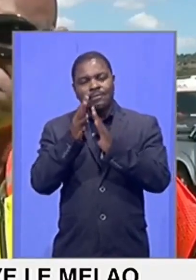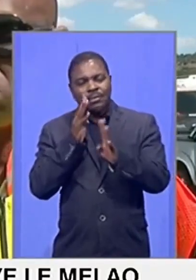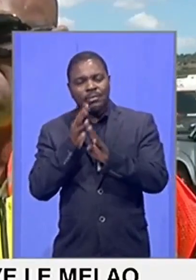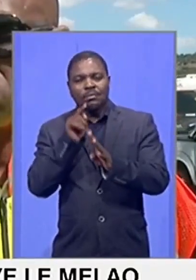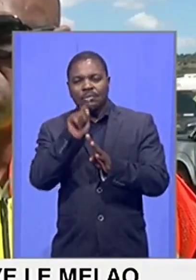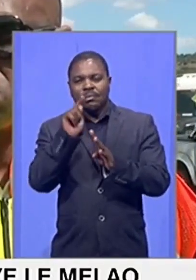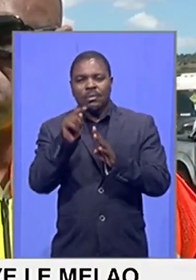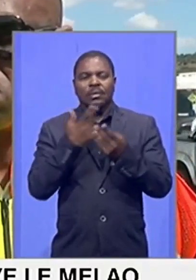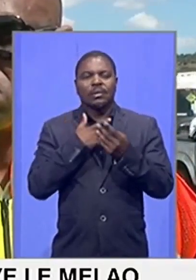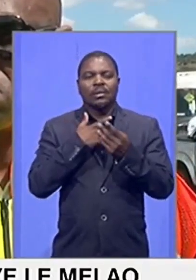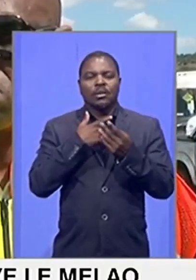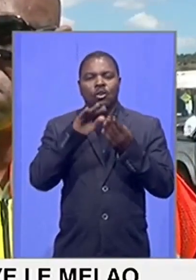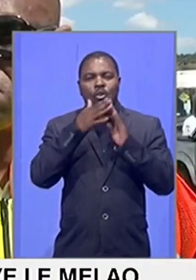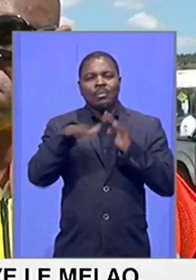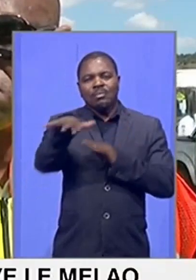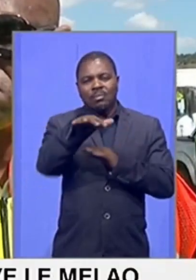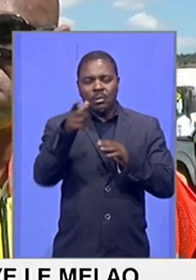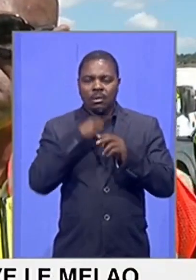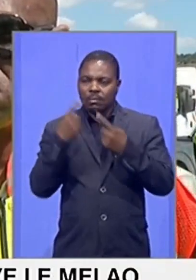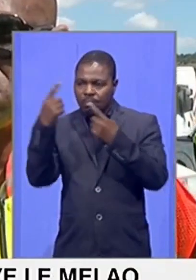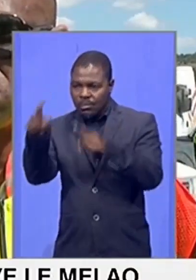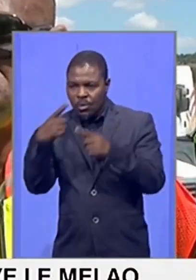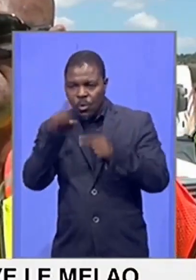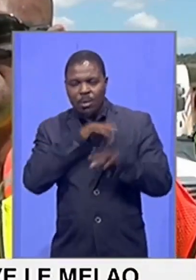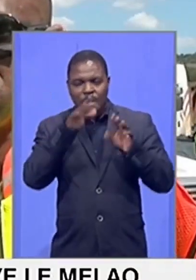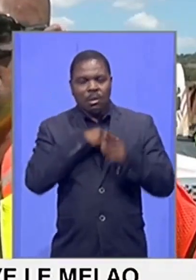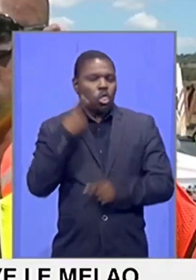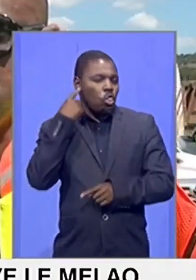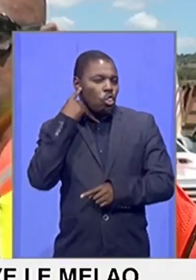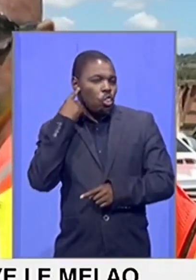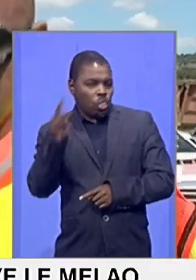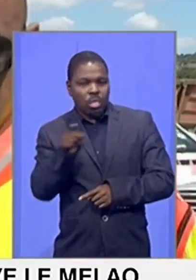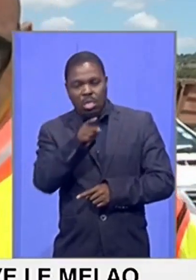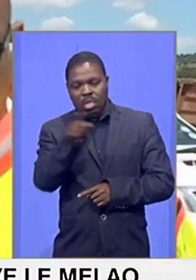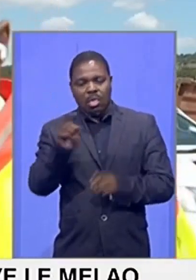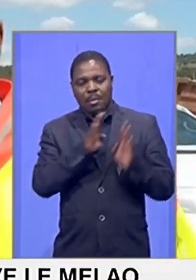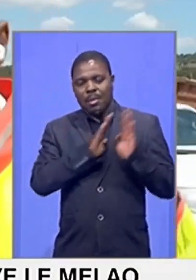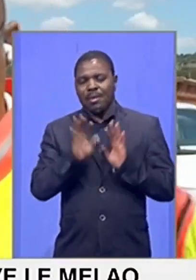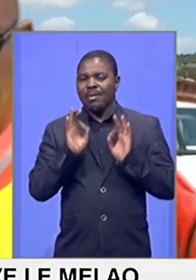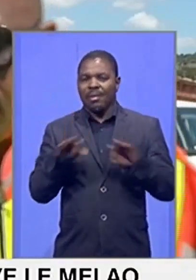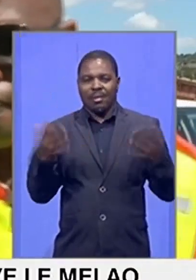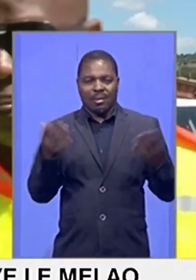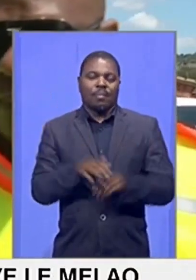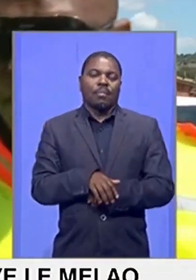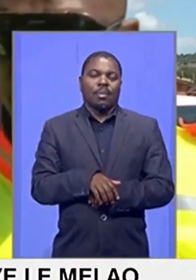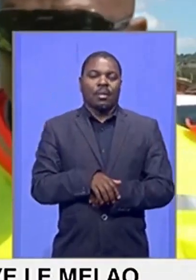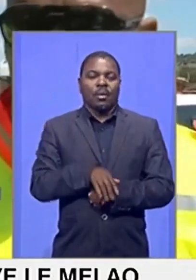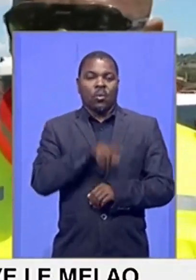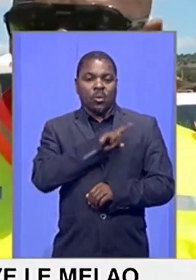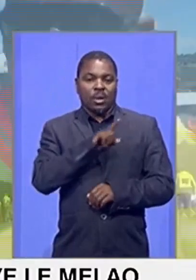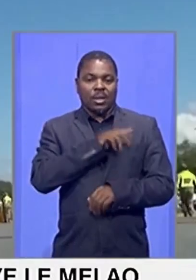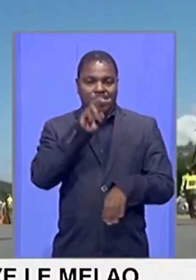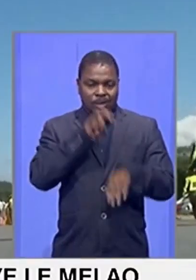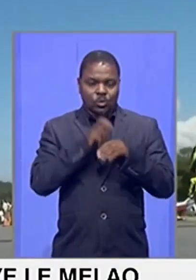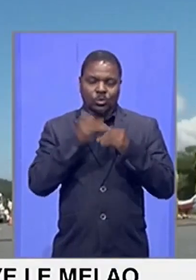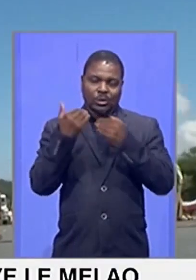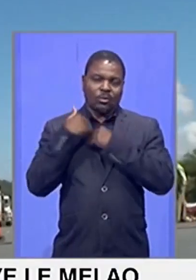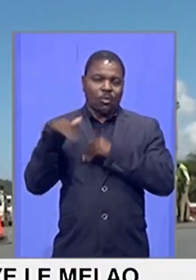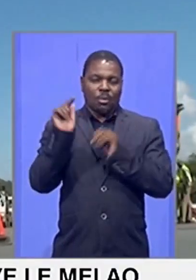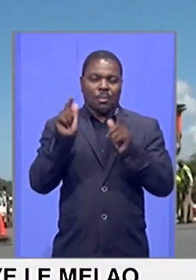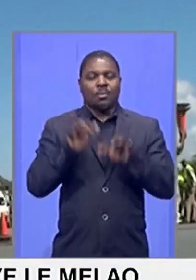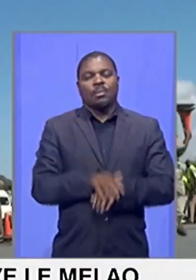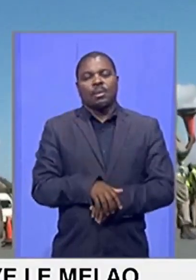because people behave like in those areas there are no people that need to be safe.